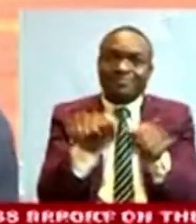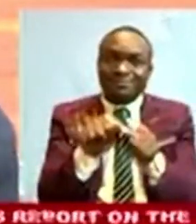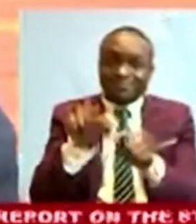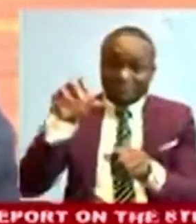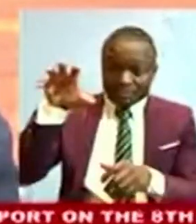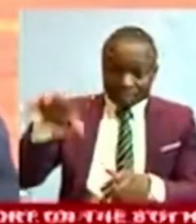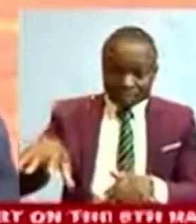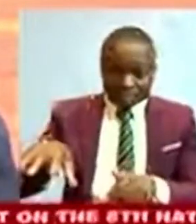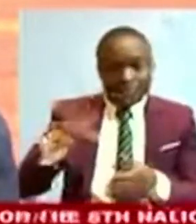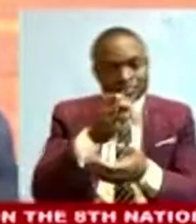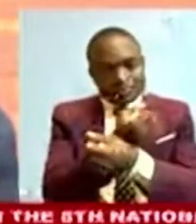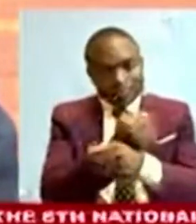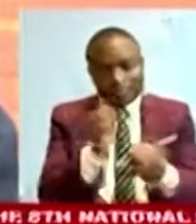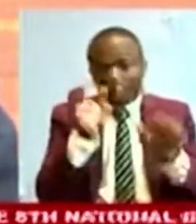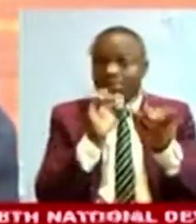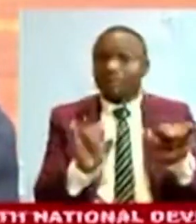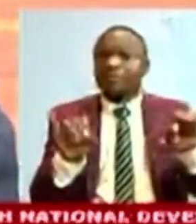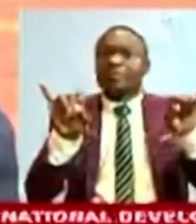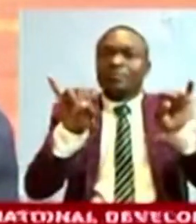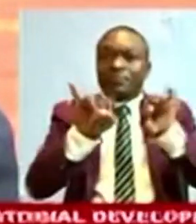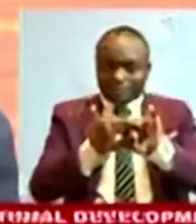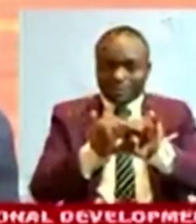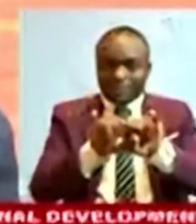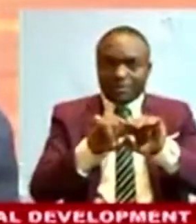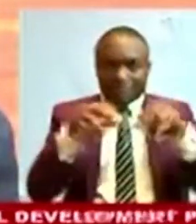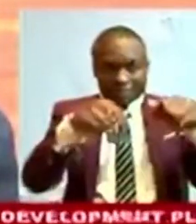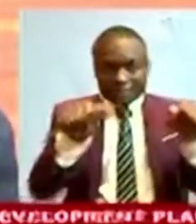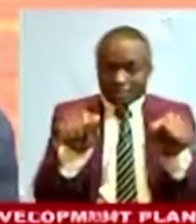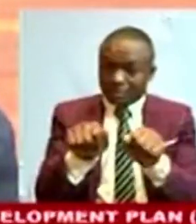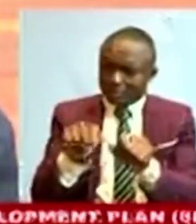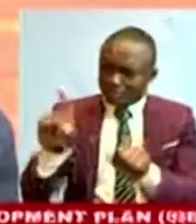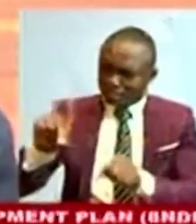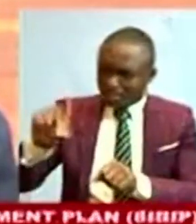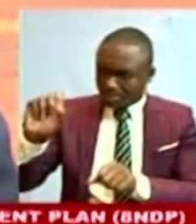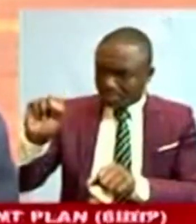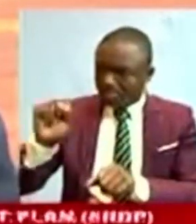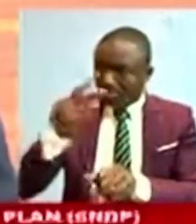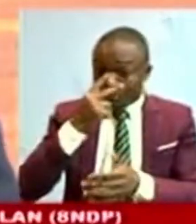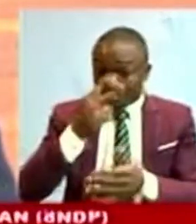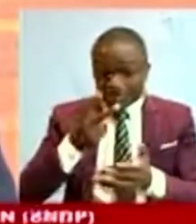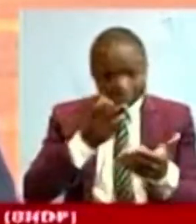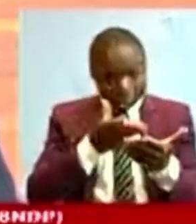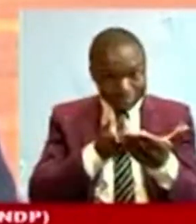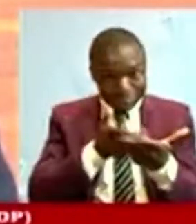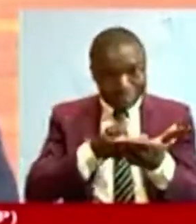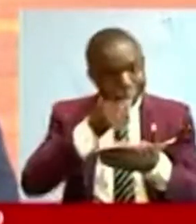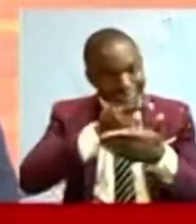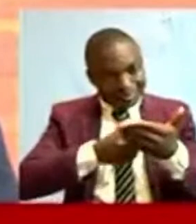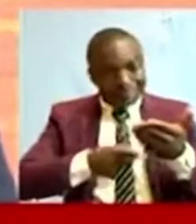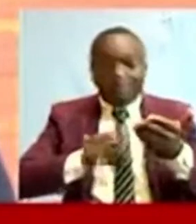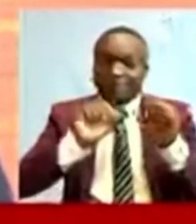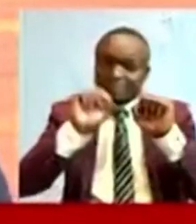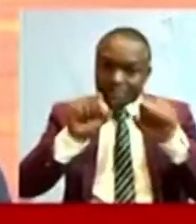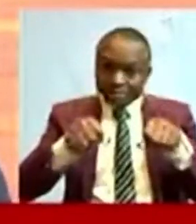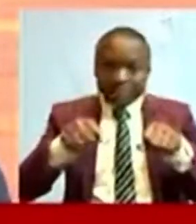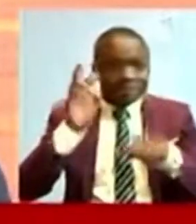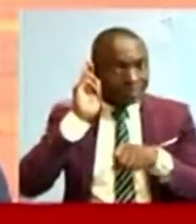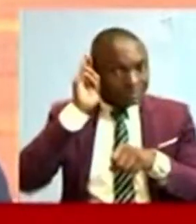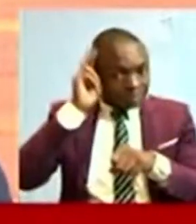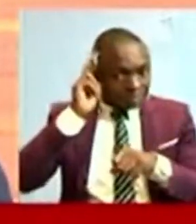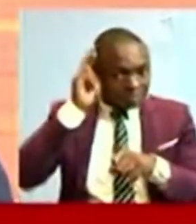and that's a critical area. PS, do you intend to look into this, and what could be the reasons for